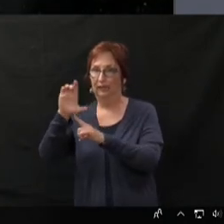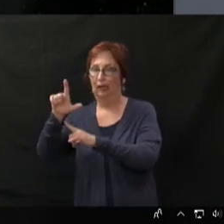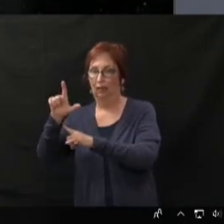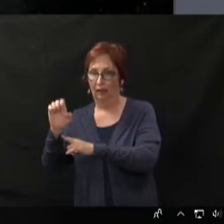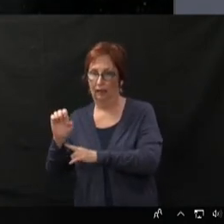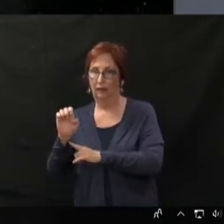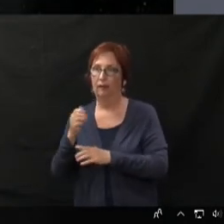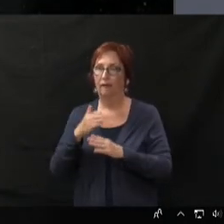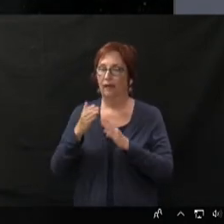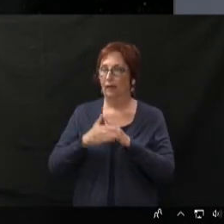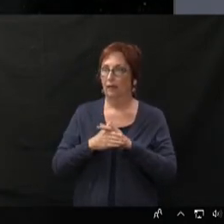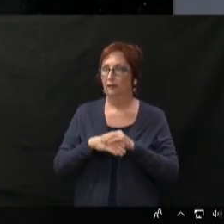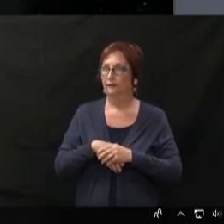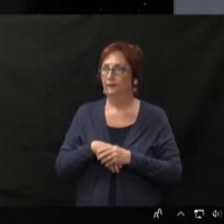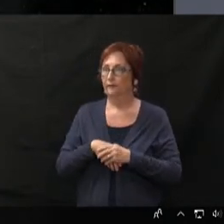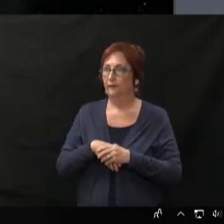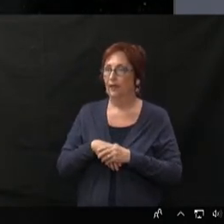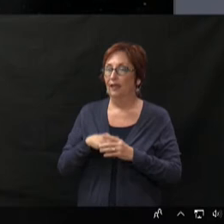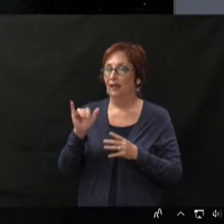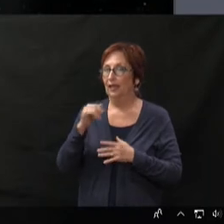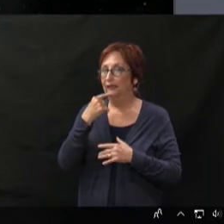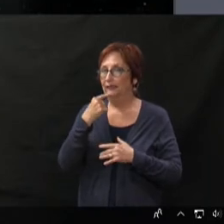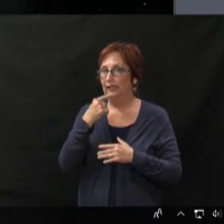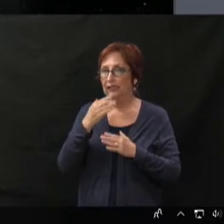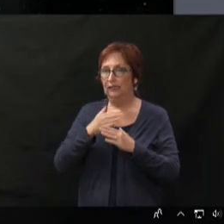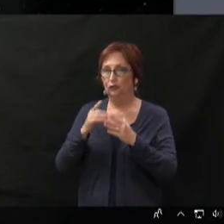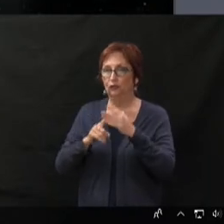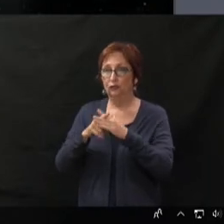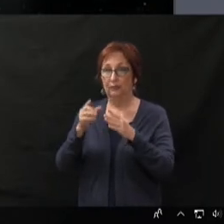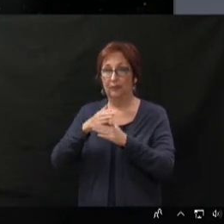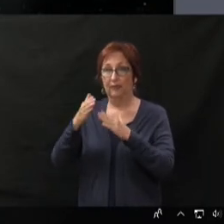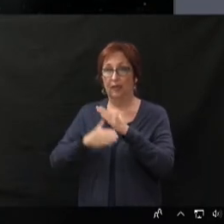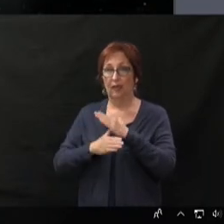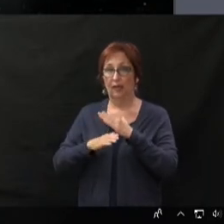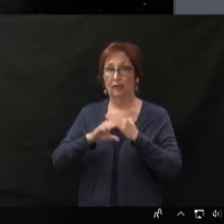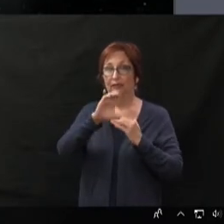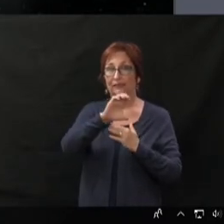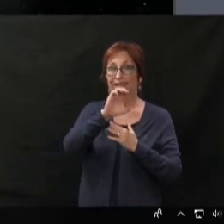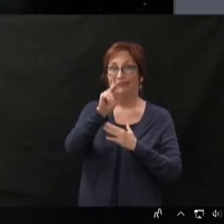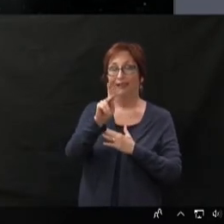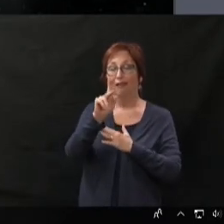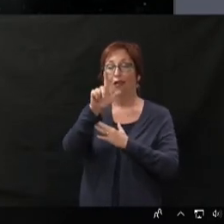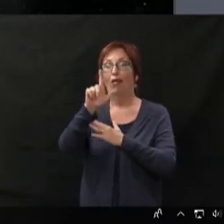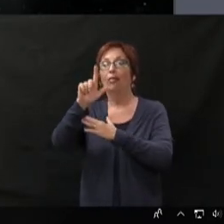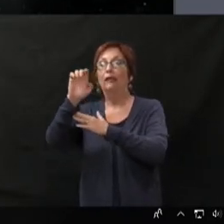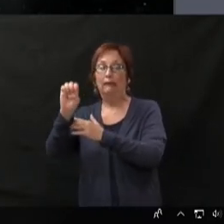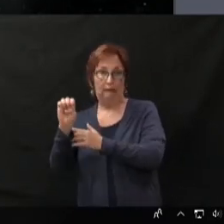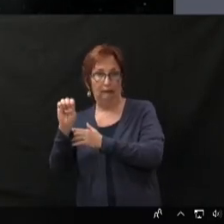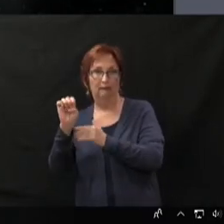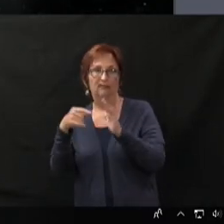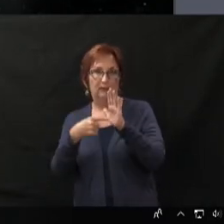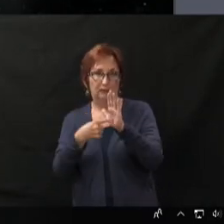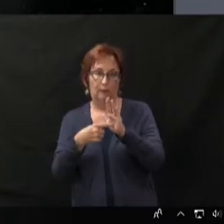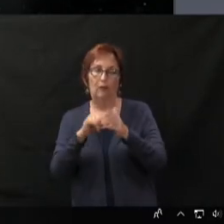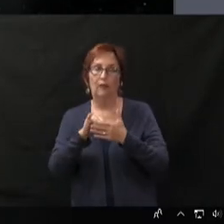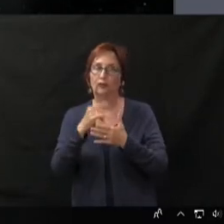Now, like I said, it comes at the end, so this is always going to go in your final pile.